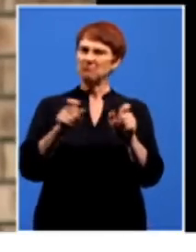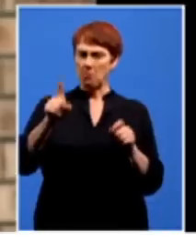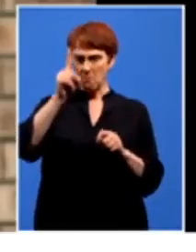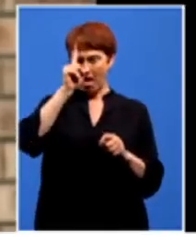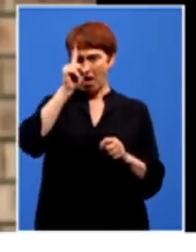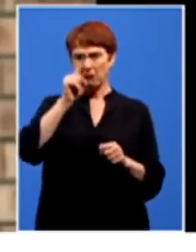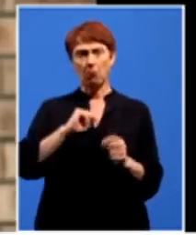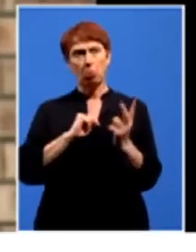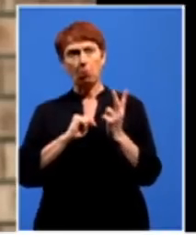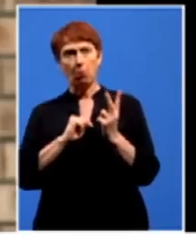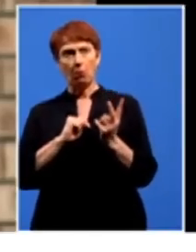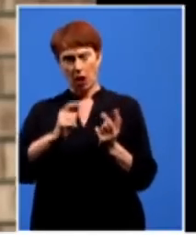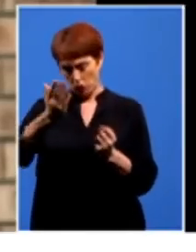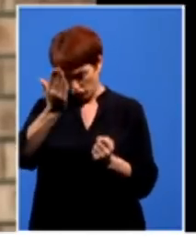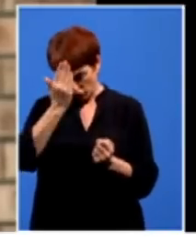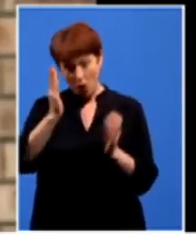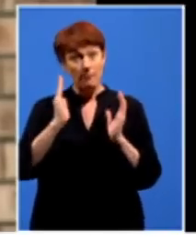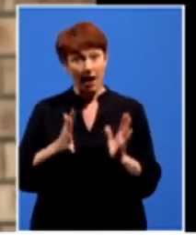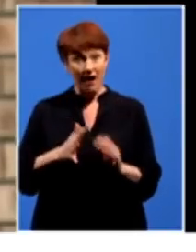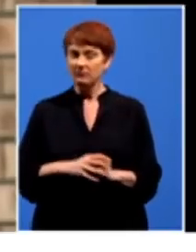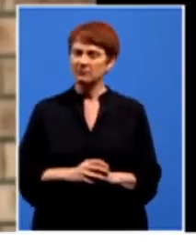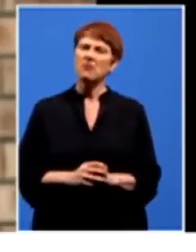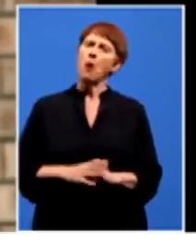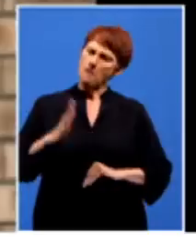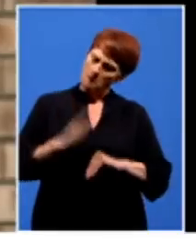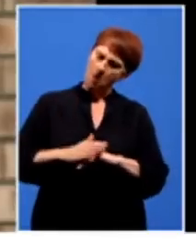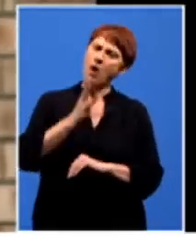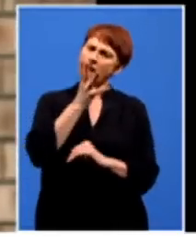I've been watching the proceedings since I came in here,